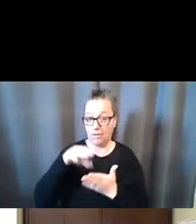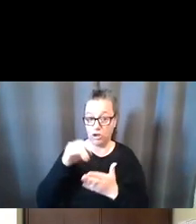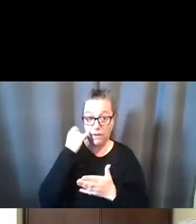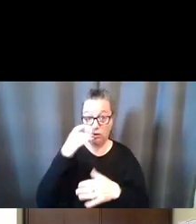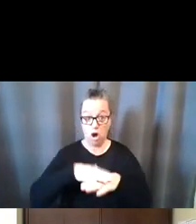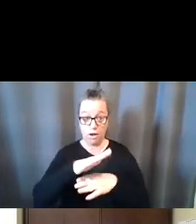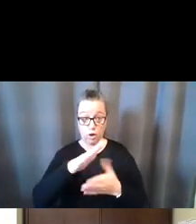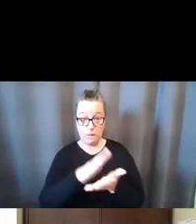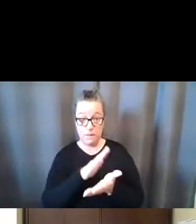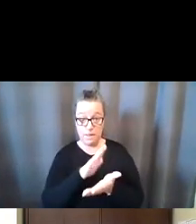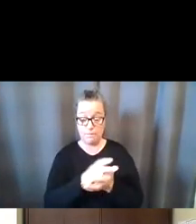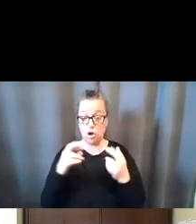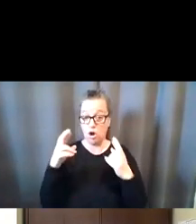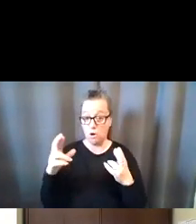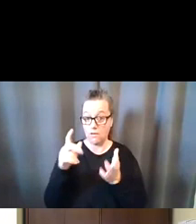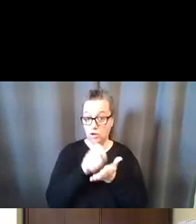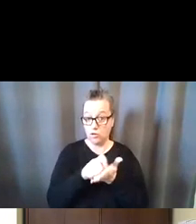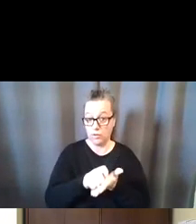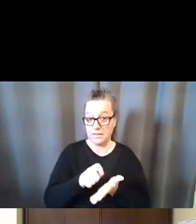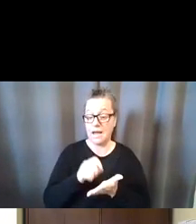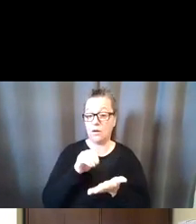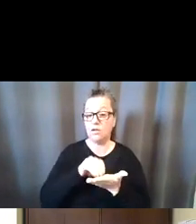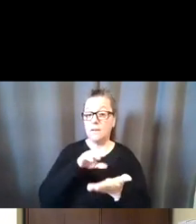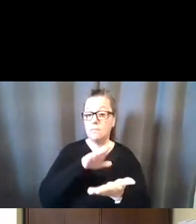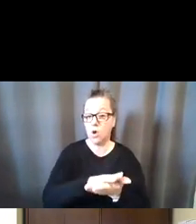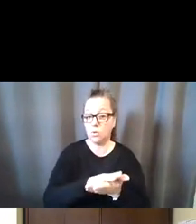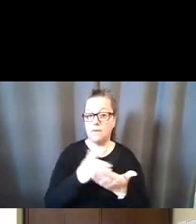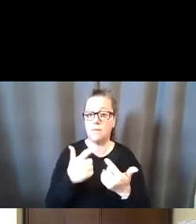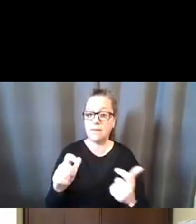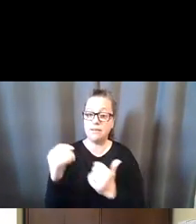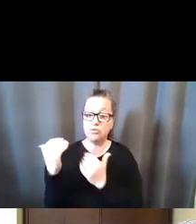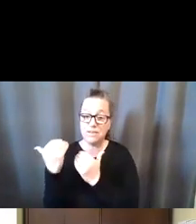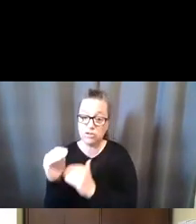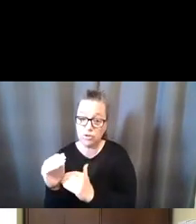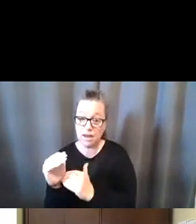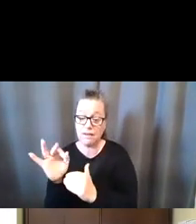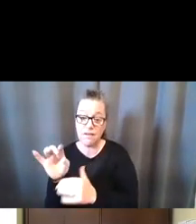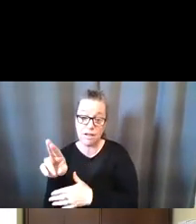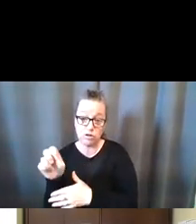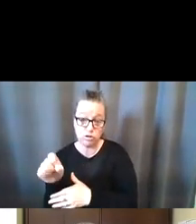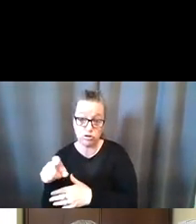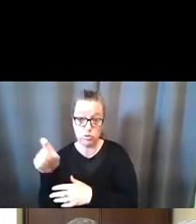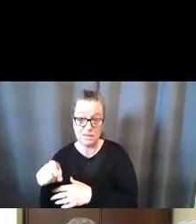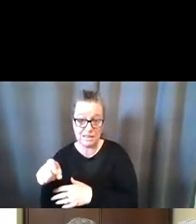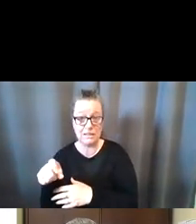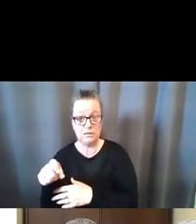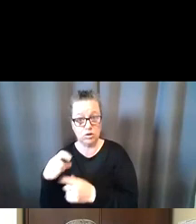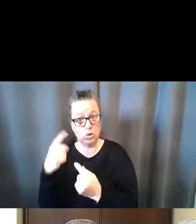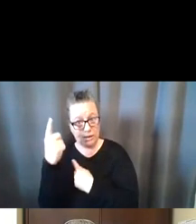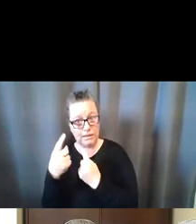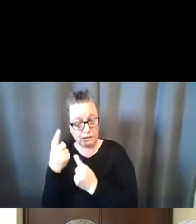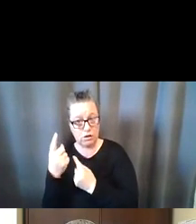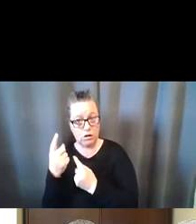page, hopefully you've jotted a couple of notes down around what are the biggest restraining factors that you need to take into